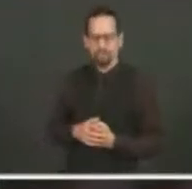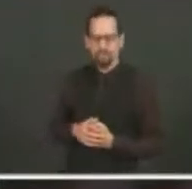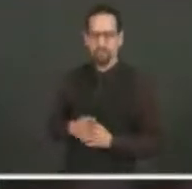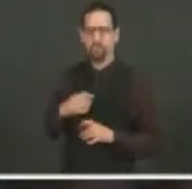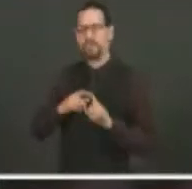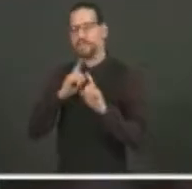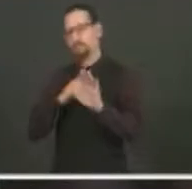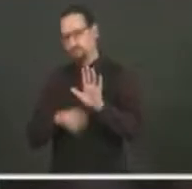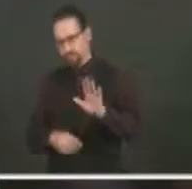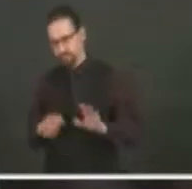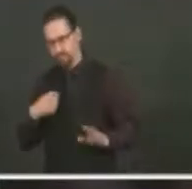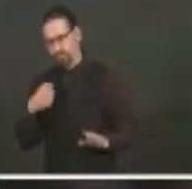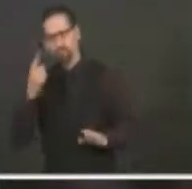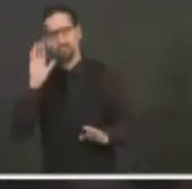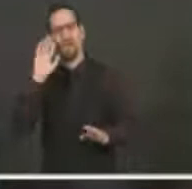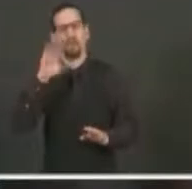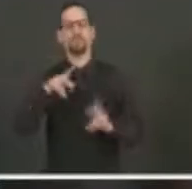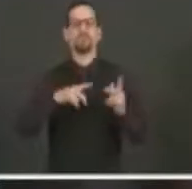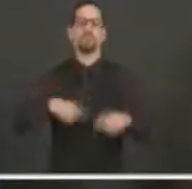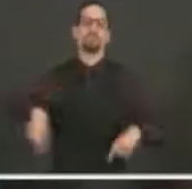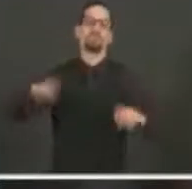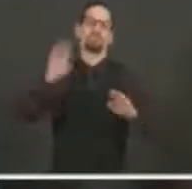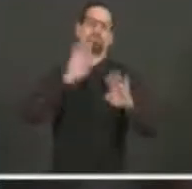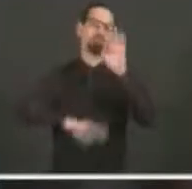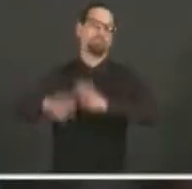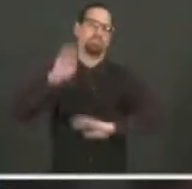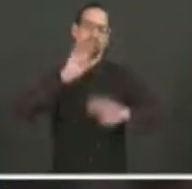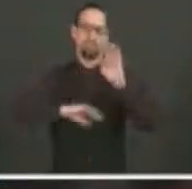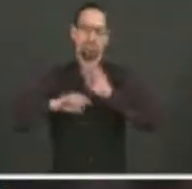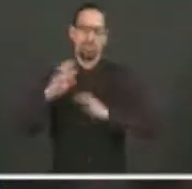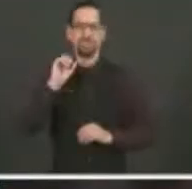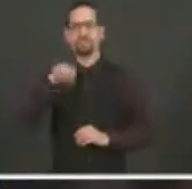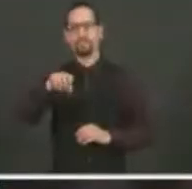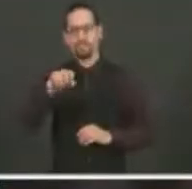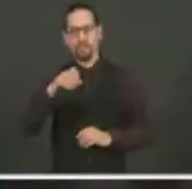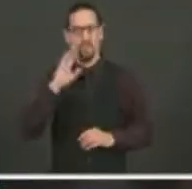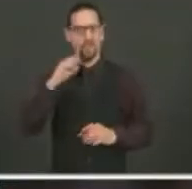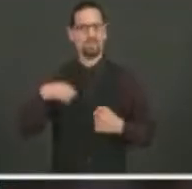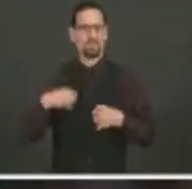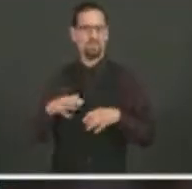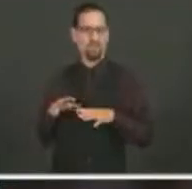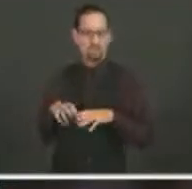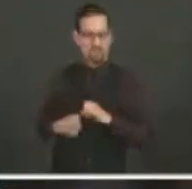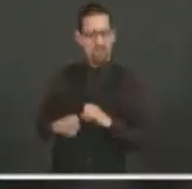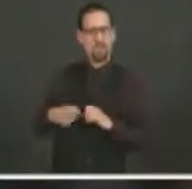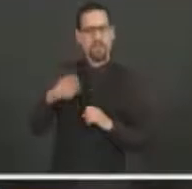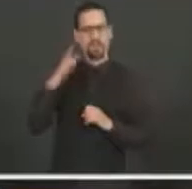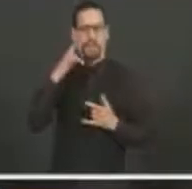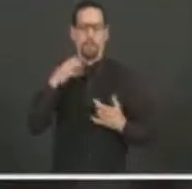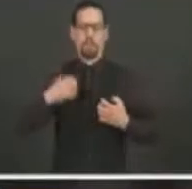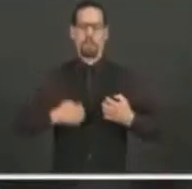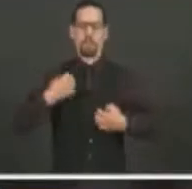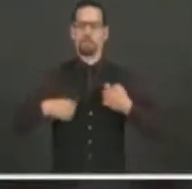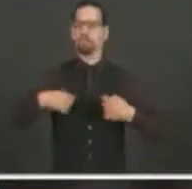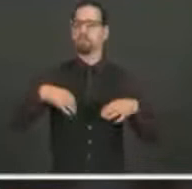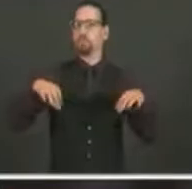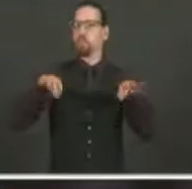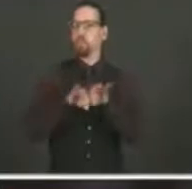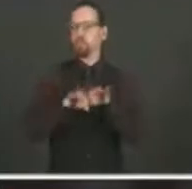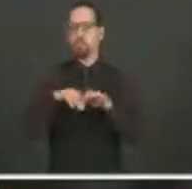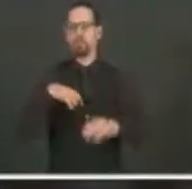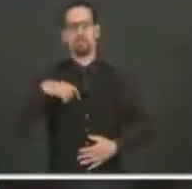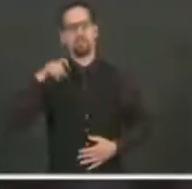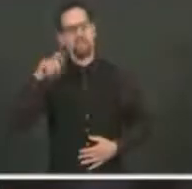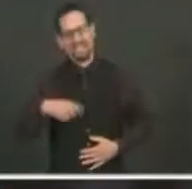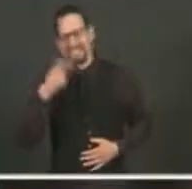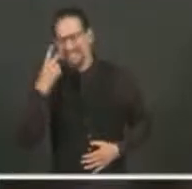been hard for us as well, because we recognize the importance of the emotional well-being, being able to see your family, as